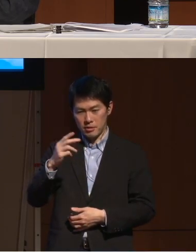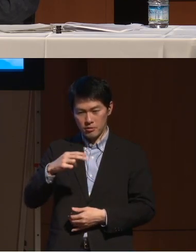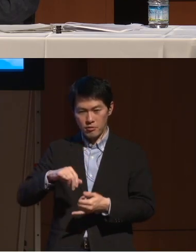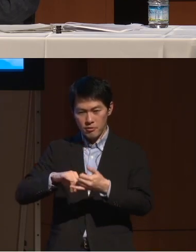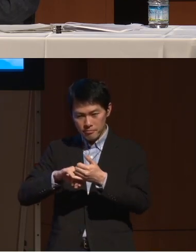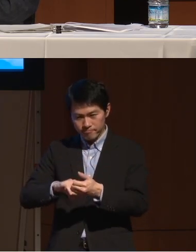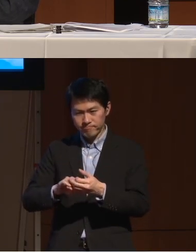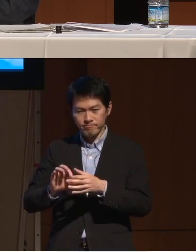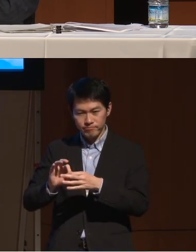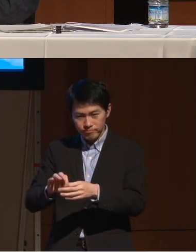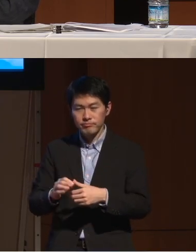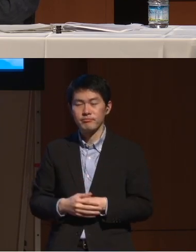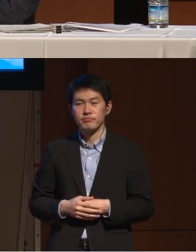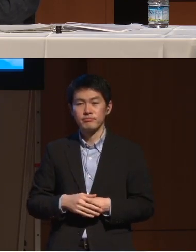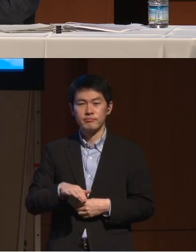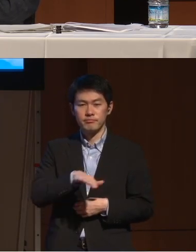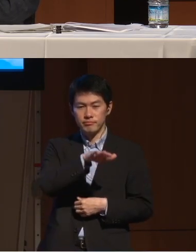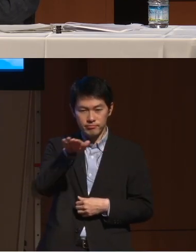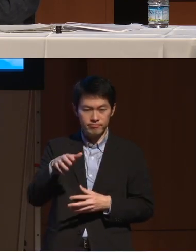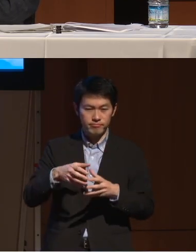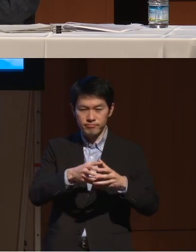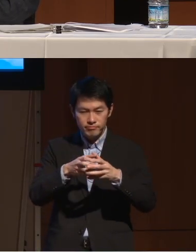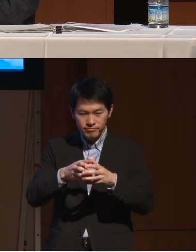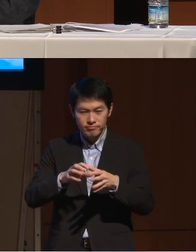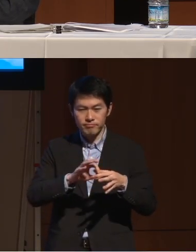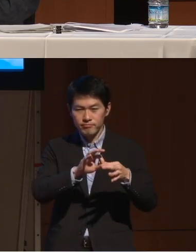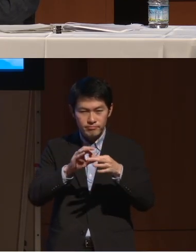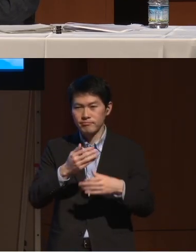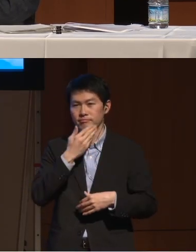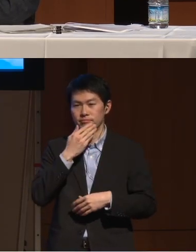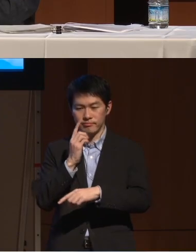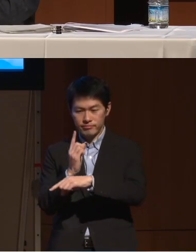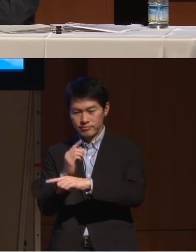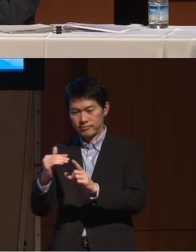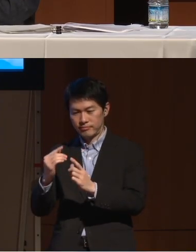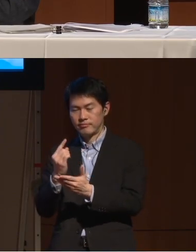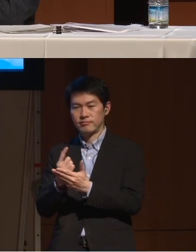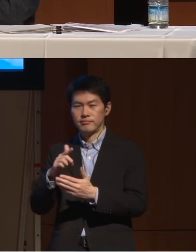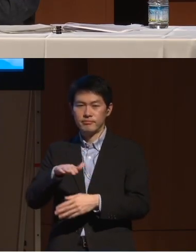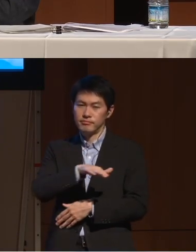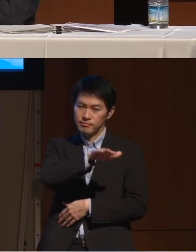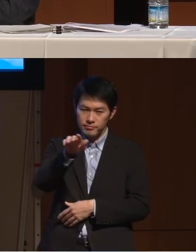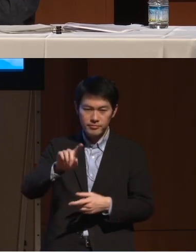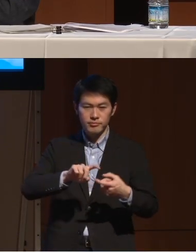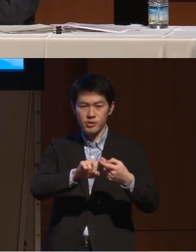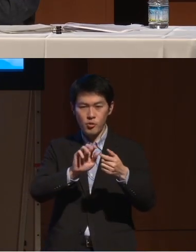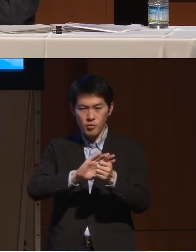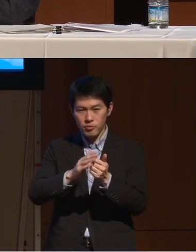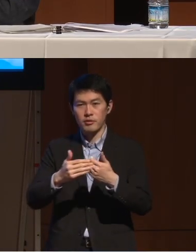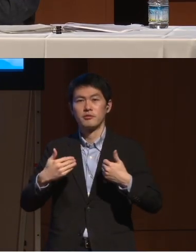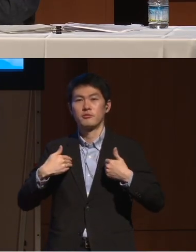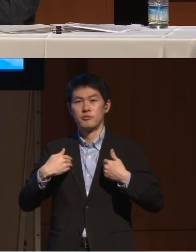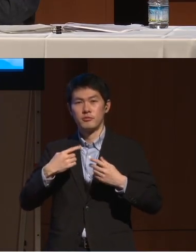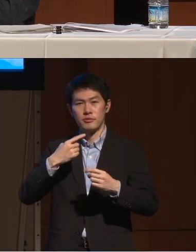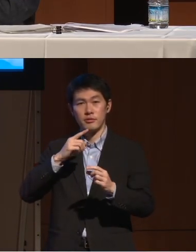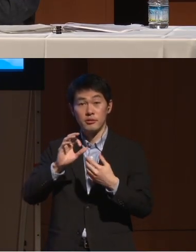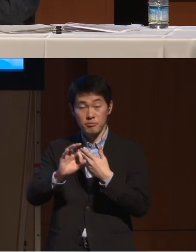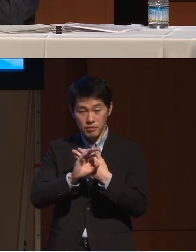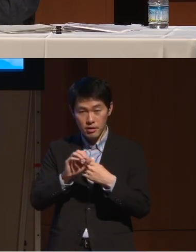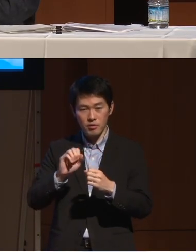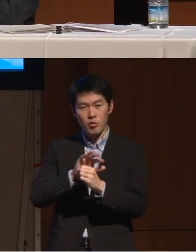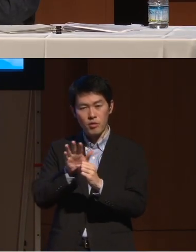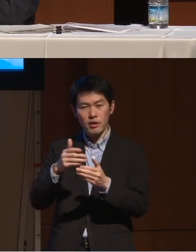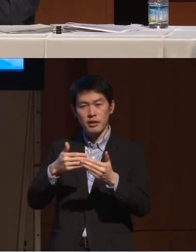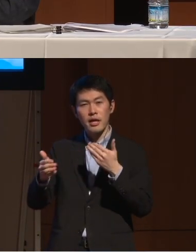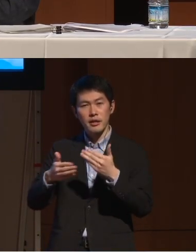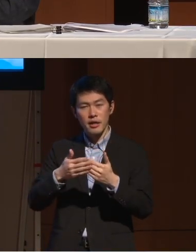just the scientific level. I would say, looking back on the COVID experience, the one thing